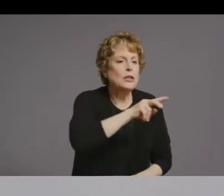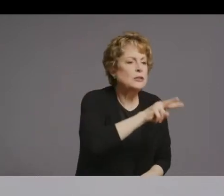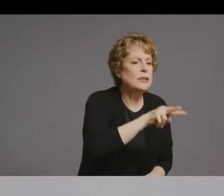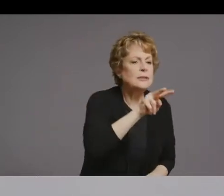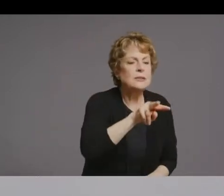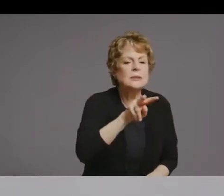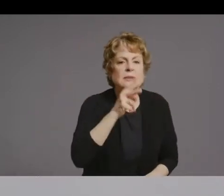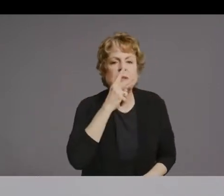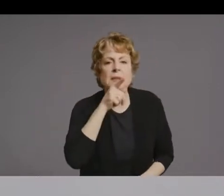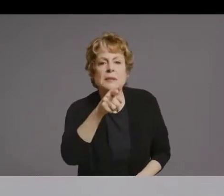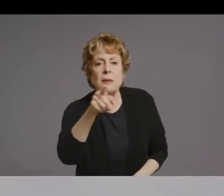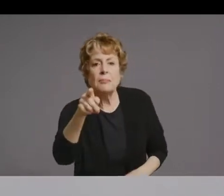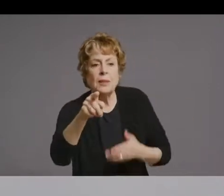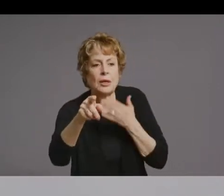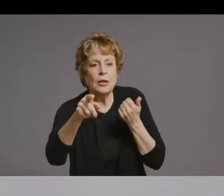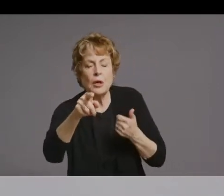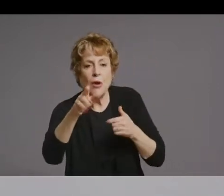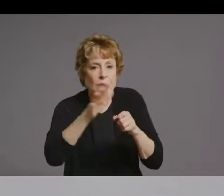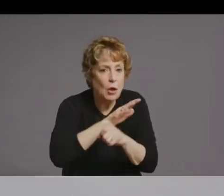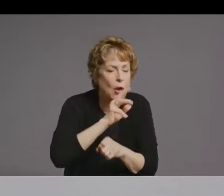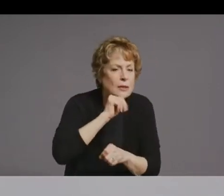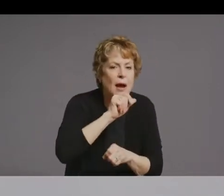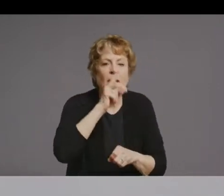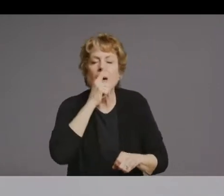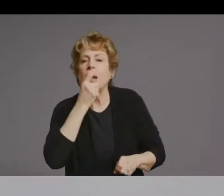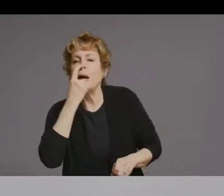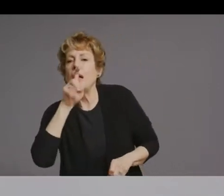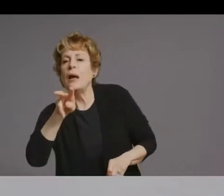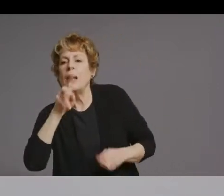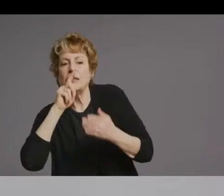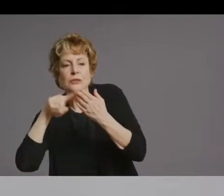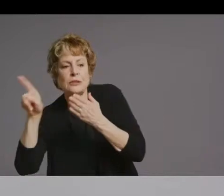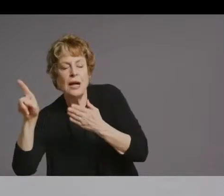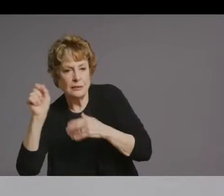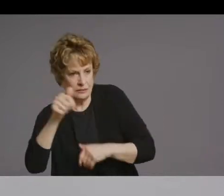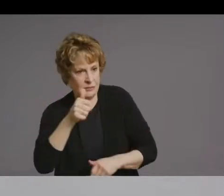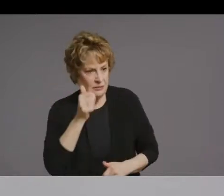what they do to the demand as well. But we're monitoring it on a daily basis.